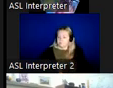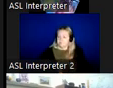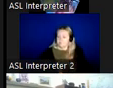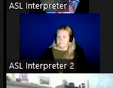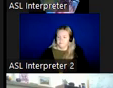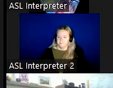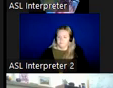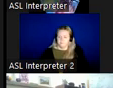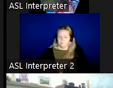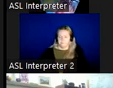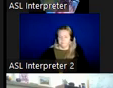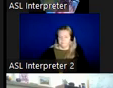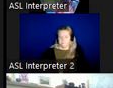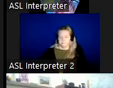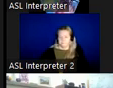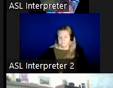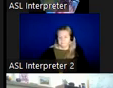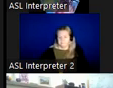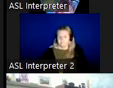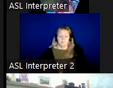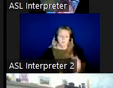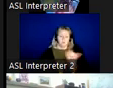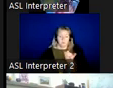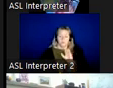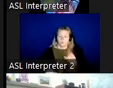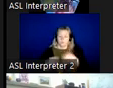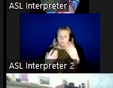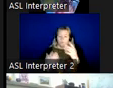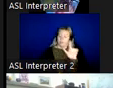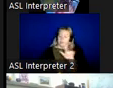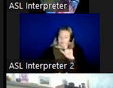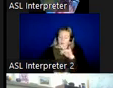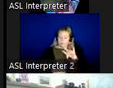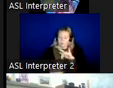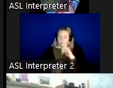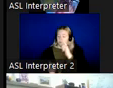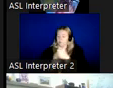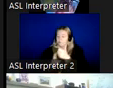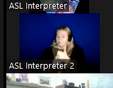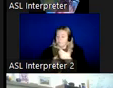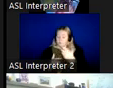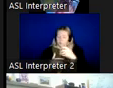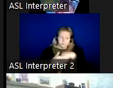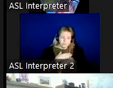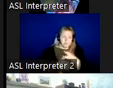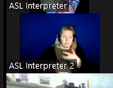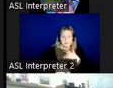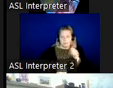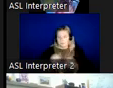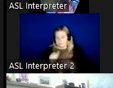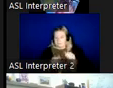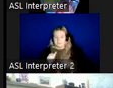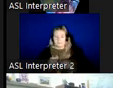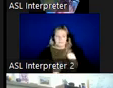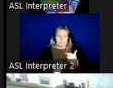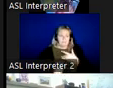And we're also able to give you library tours. So if you would like to come in and, you're a little hesitant, you walk in and the library might be a